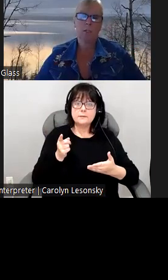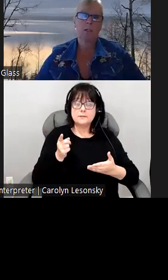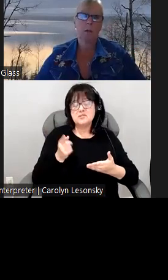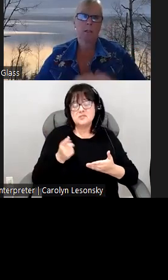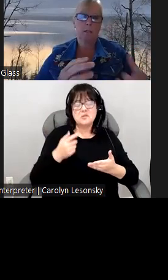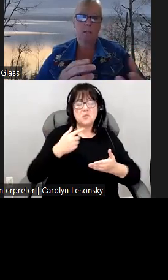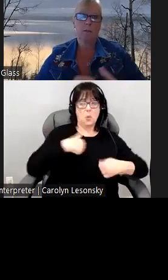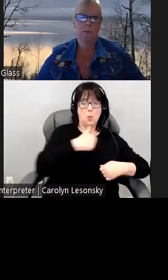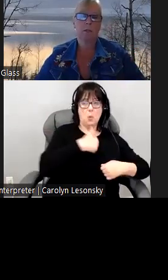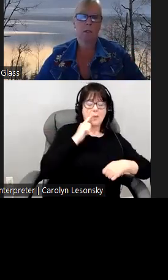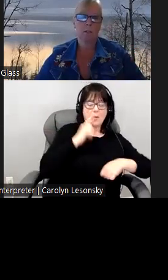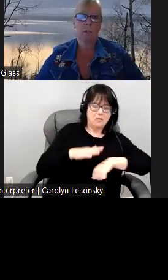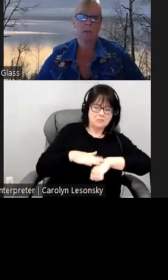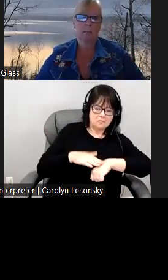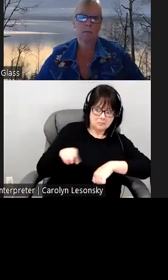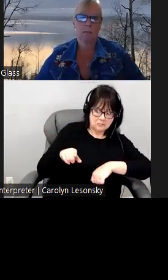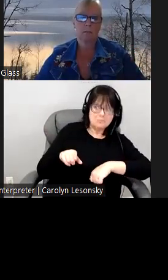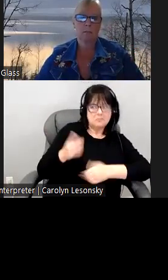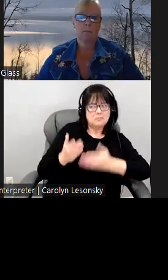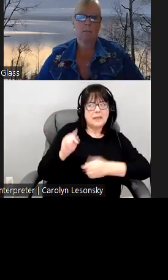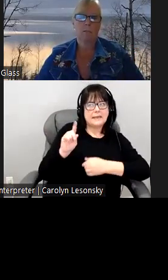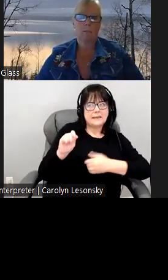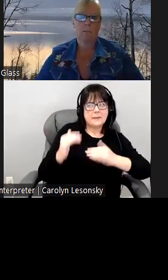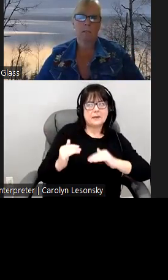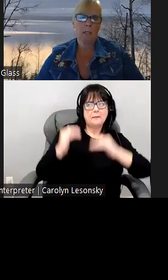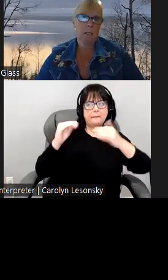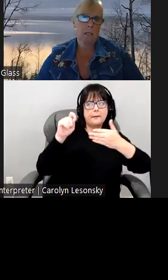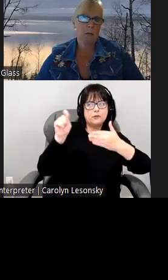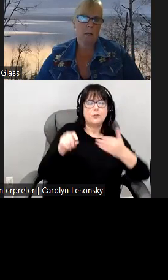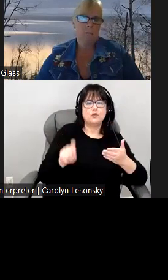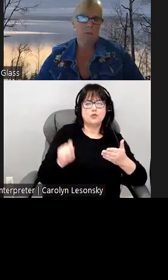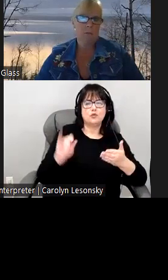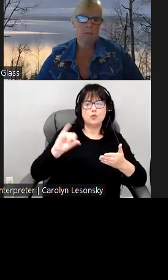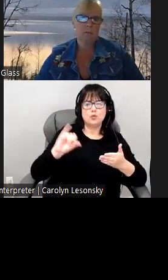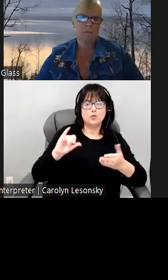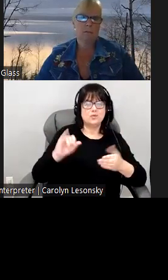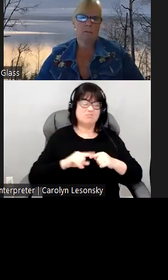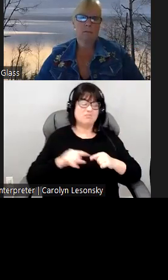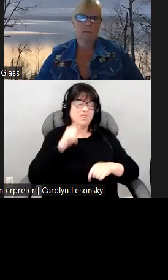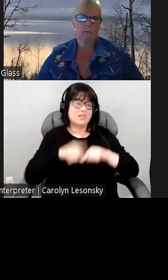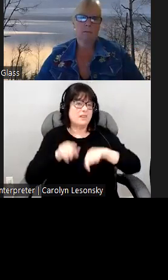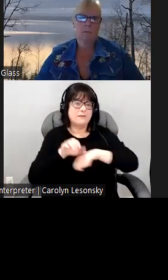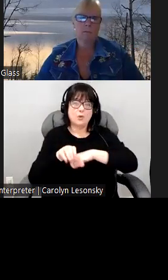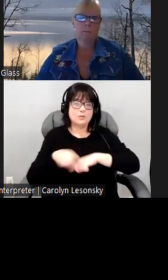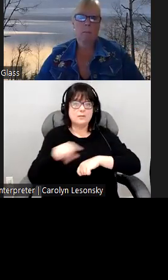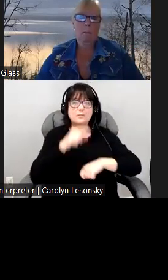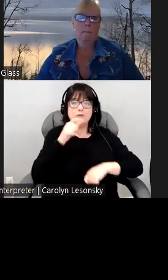probably check the box that says person with a disability. But technically they don't have to.